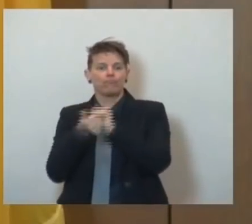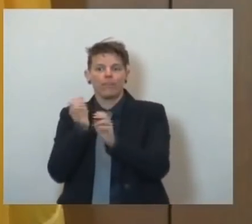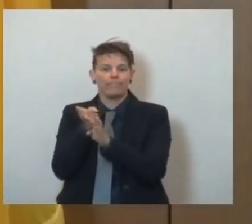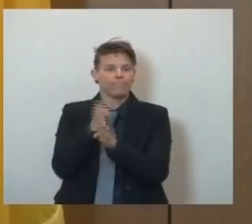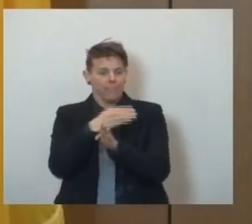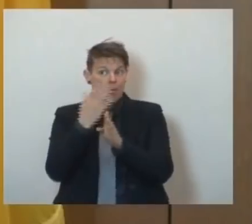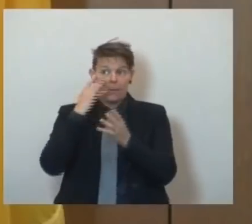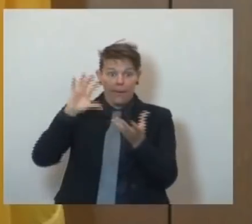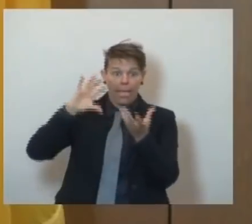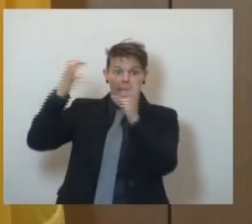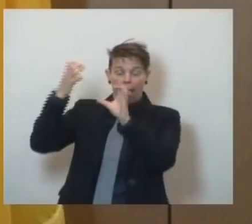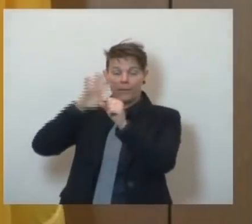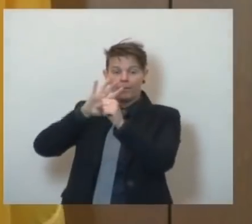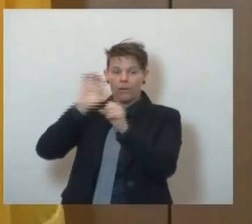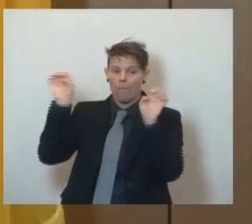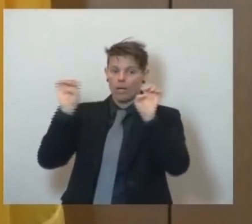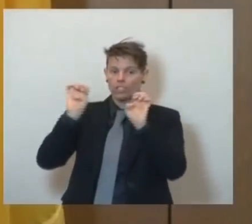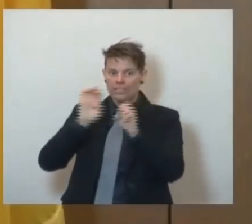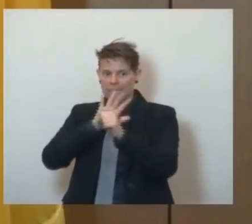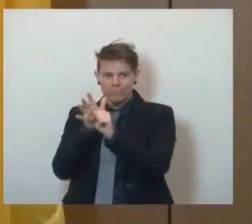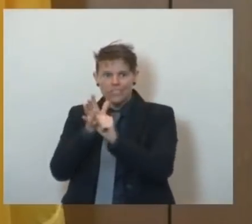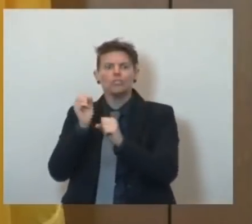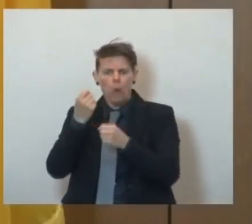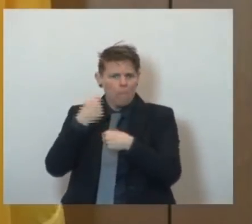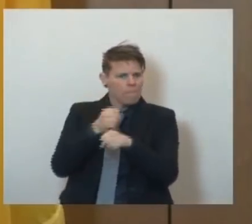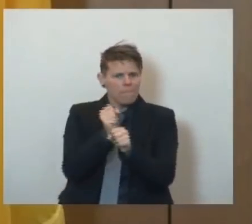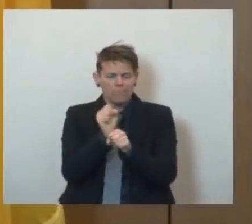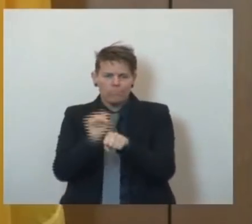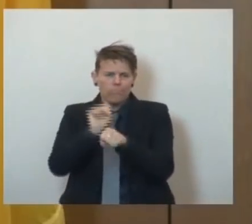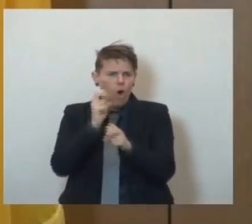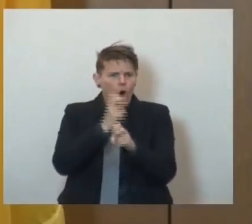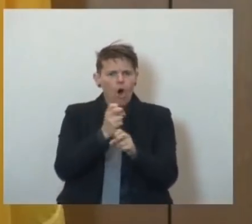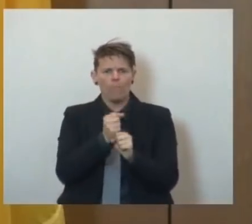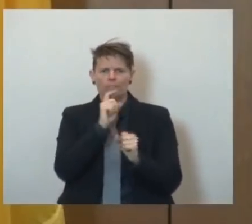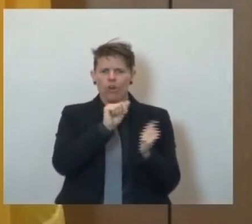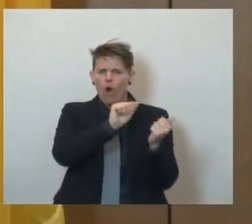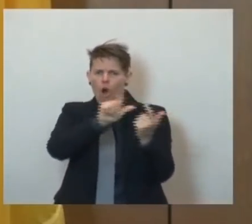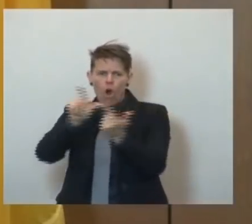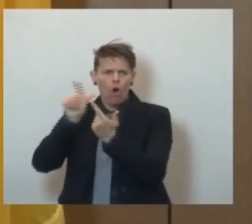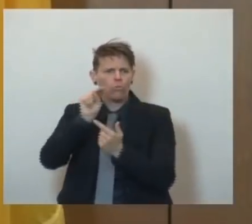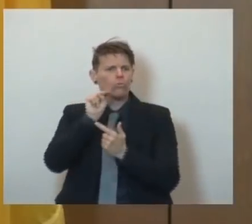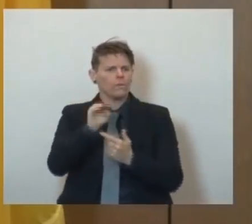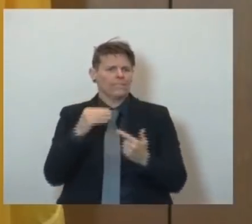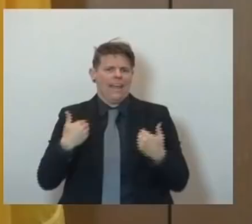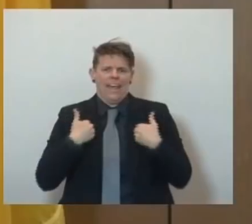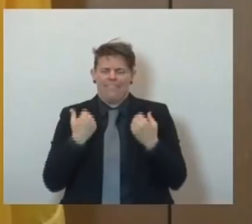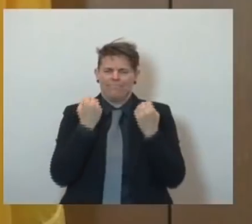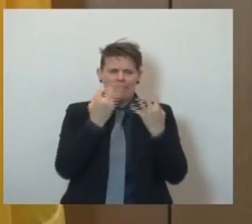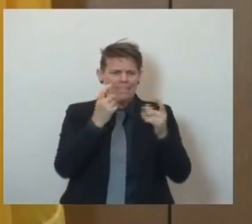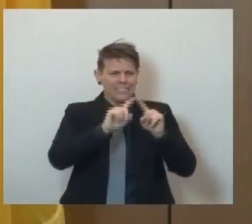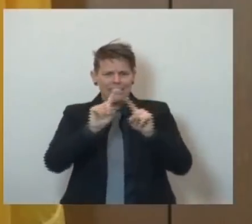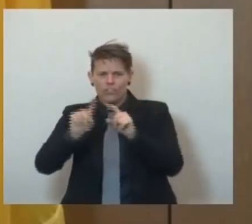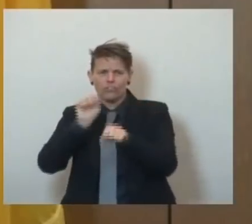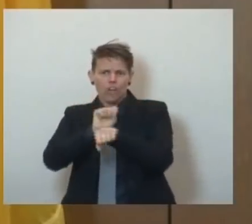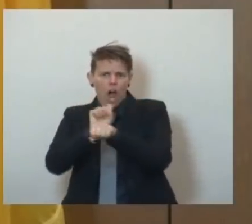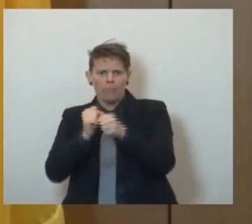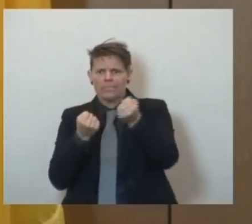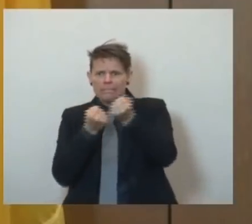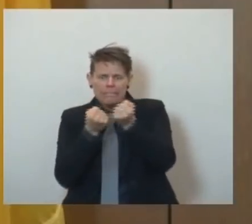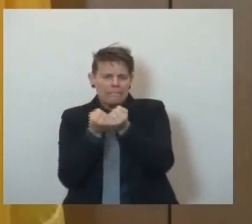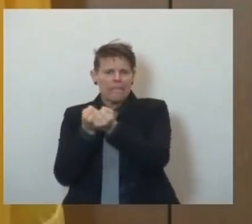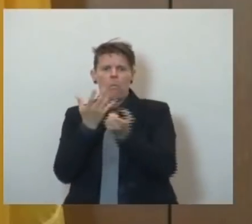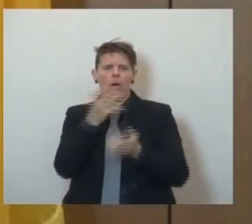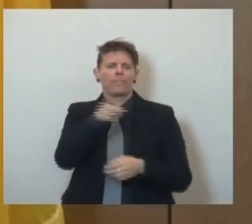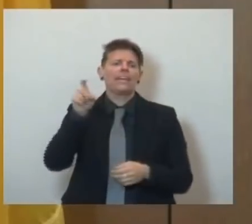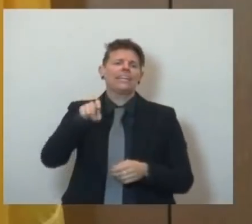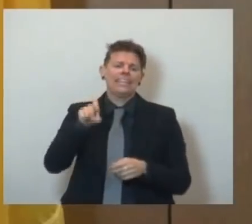working hard to make sure that as many New Mexicans as possible get the support that they need to remain